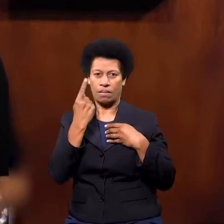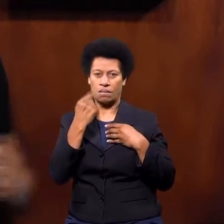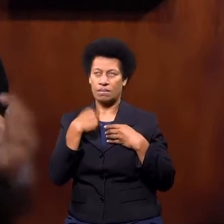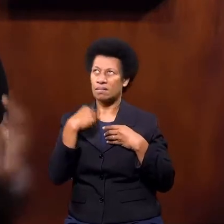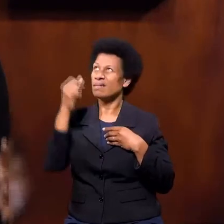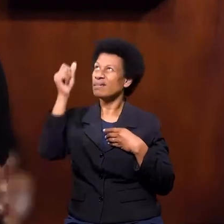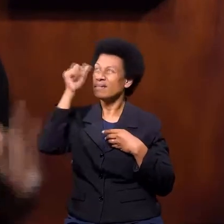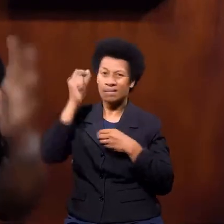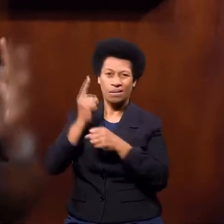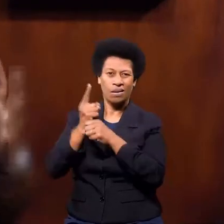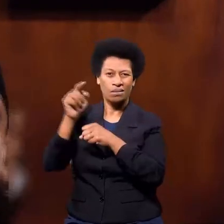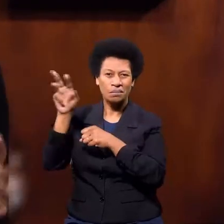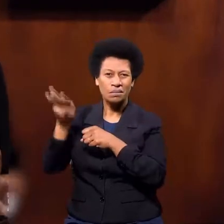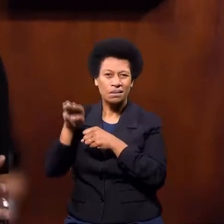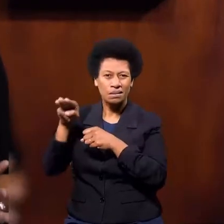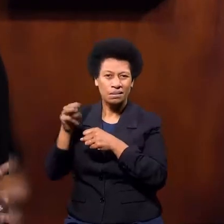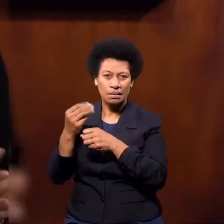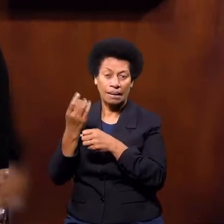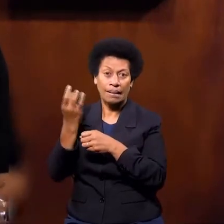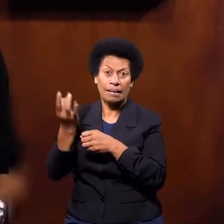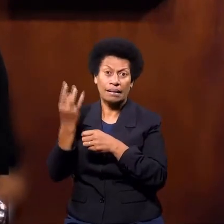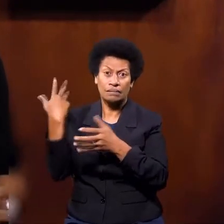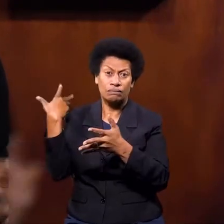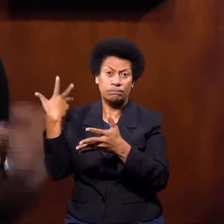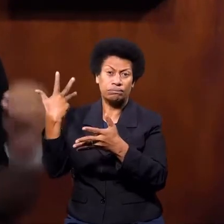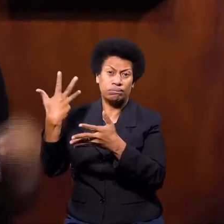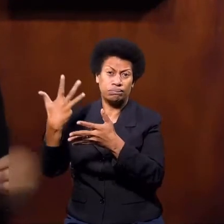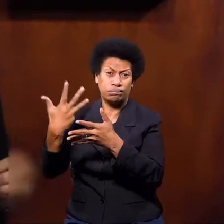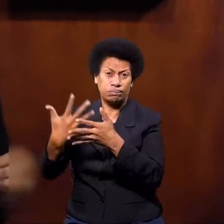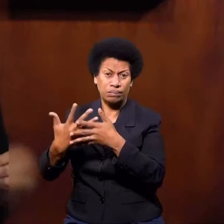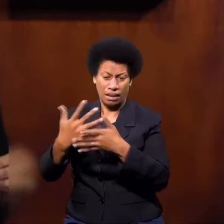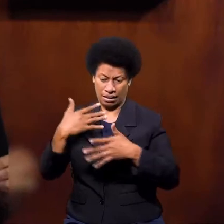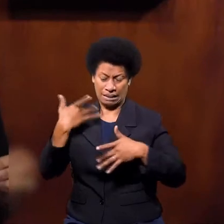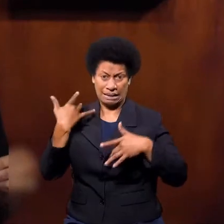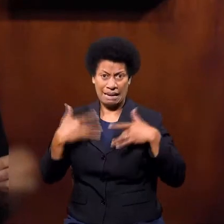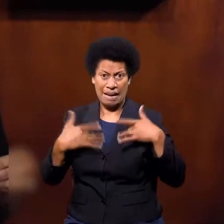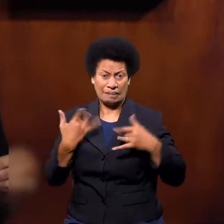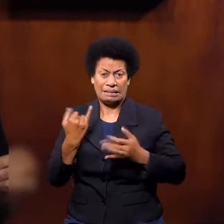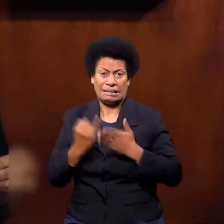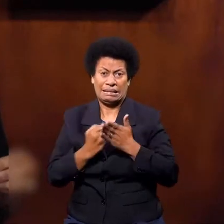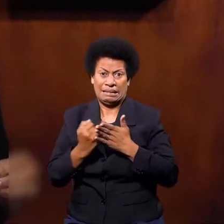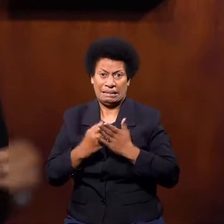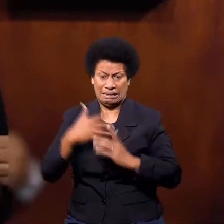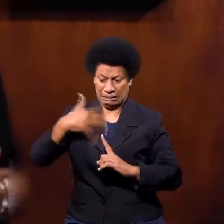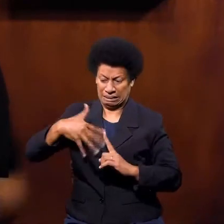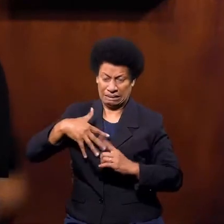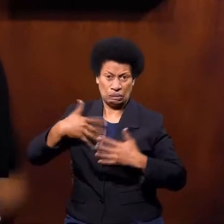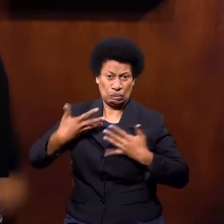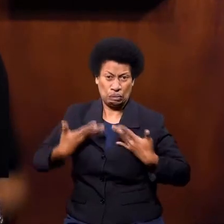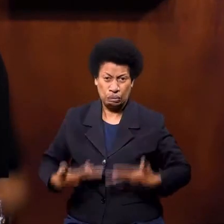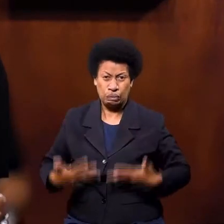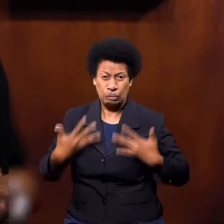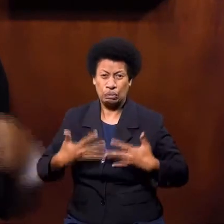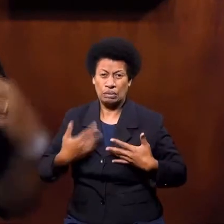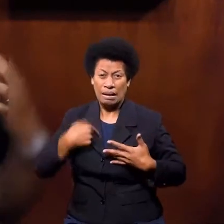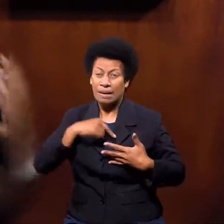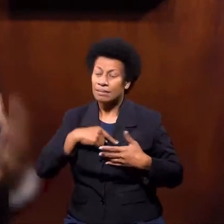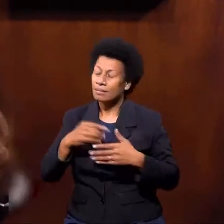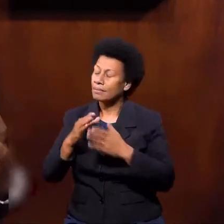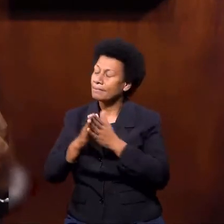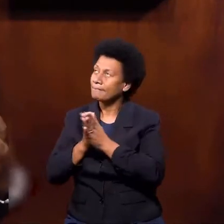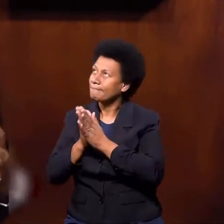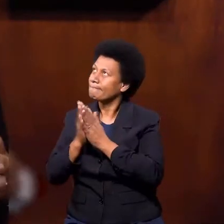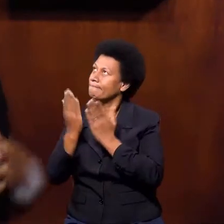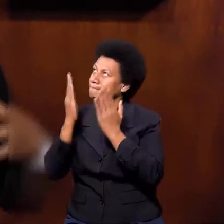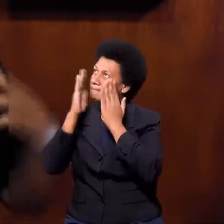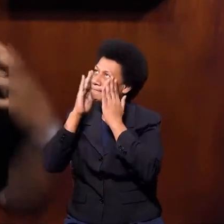realization of God's enduring mercy that has put pardon on our sin. And when we continue to